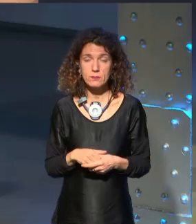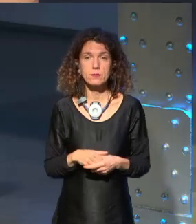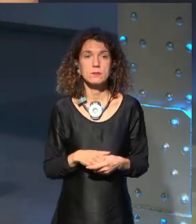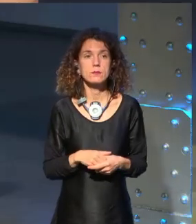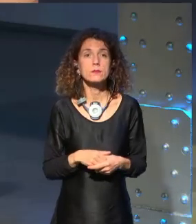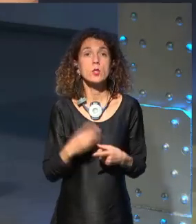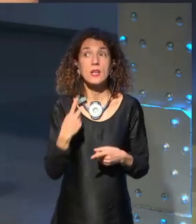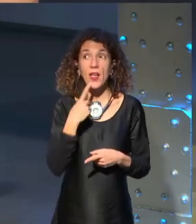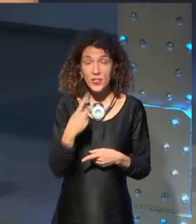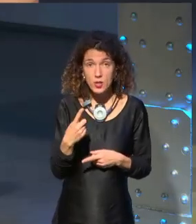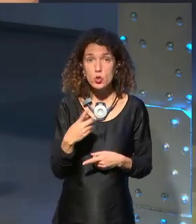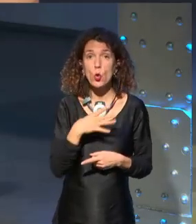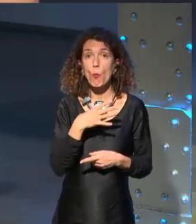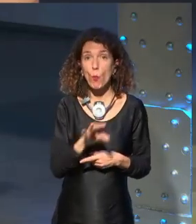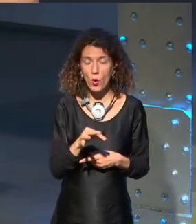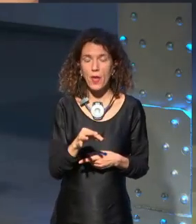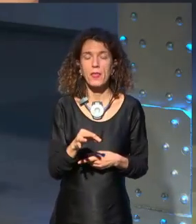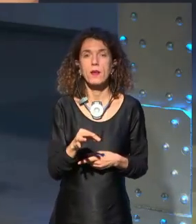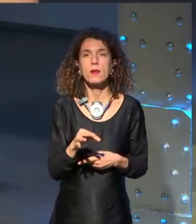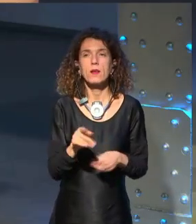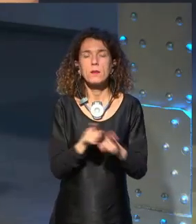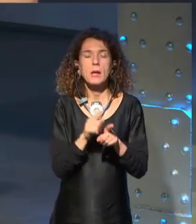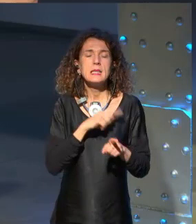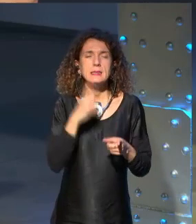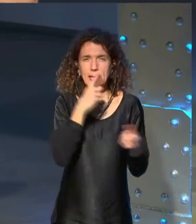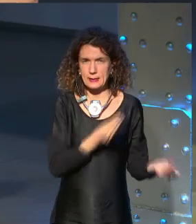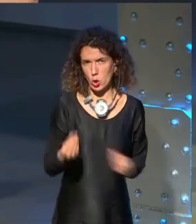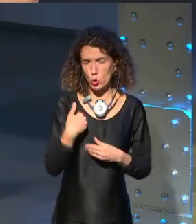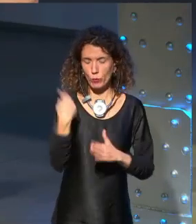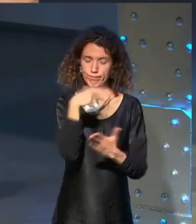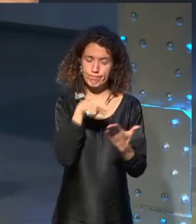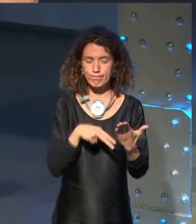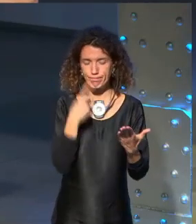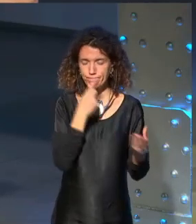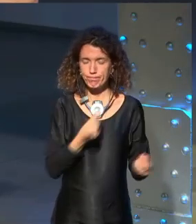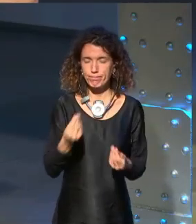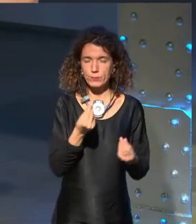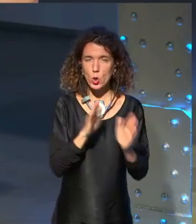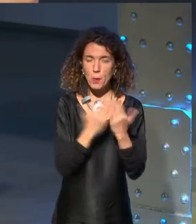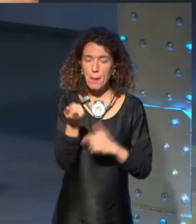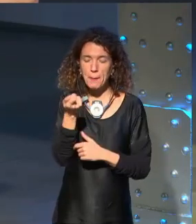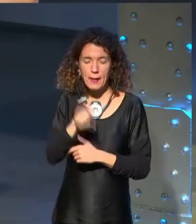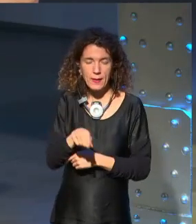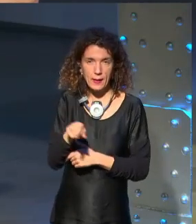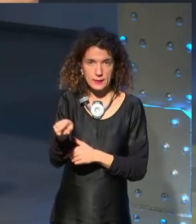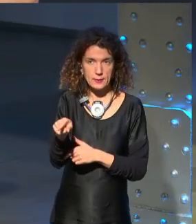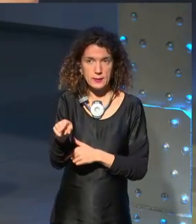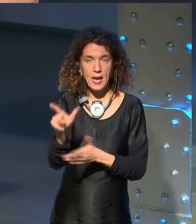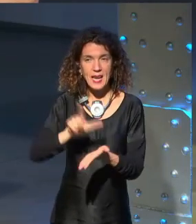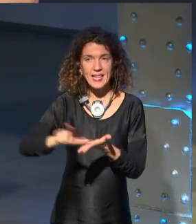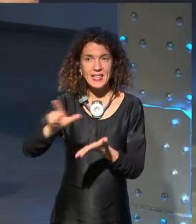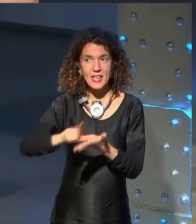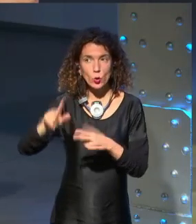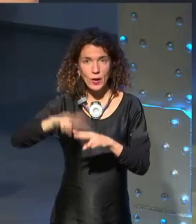¿Le han dicho alguna vez que Has anyone ever told you, or at least this is my feeling as the reader, has anyone ever told you that your novels